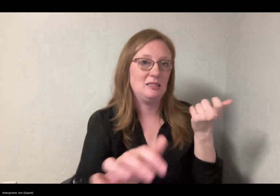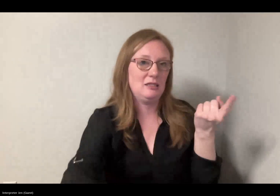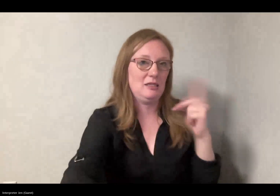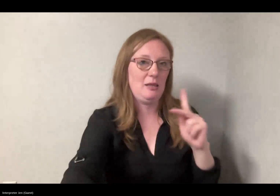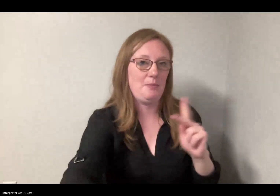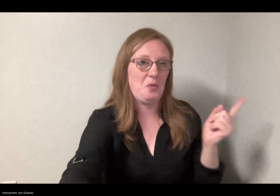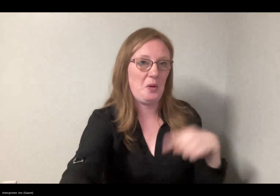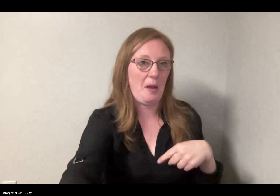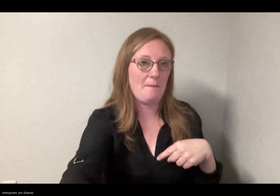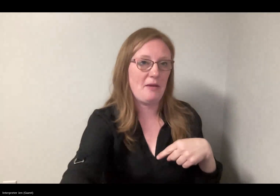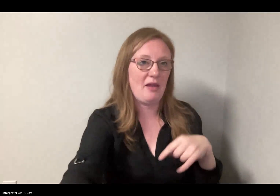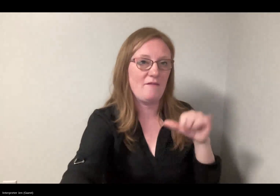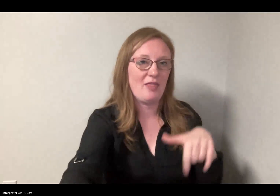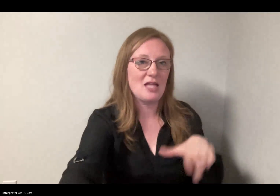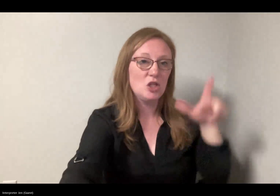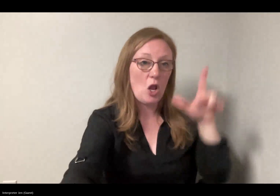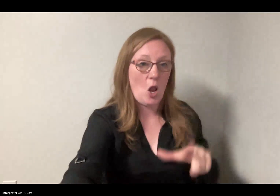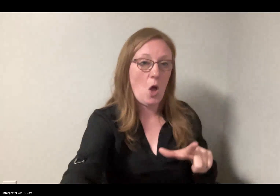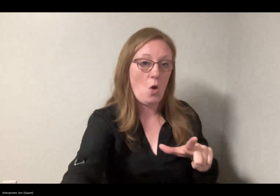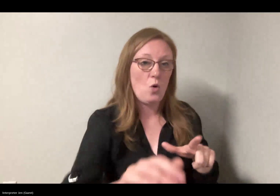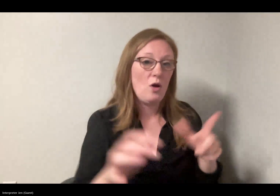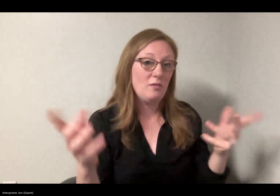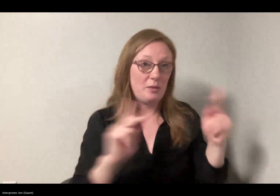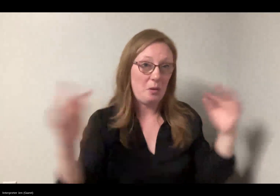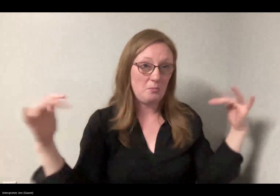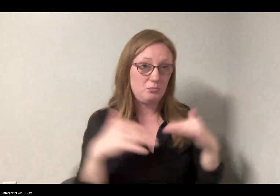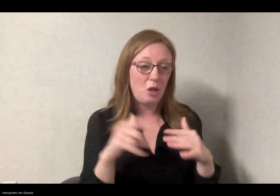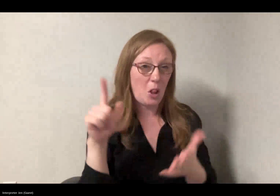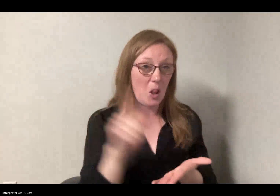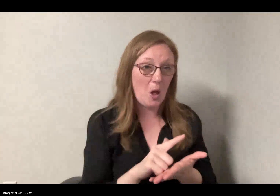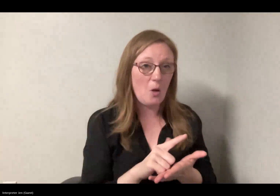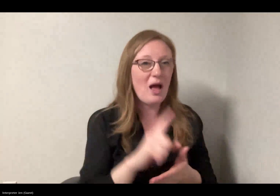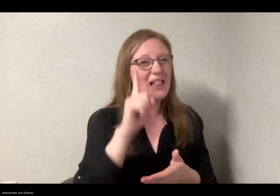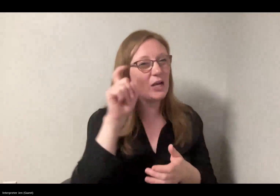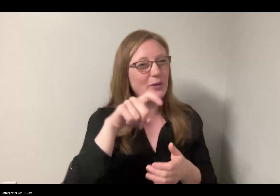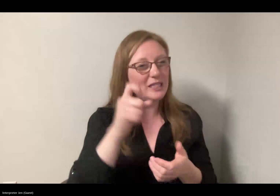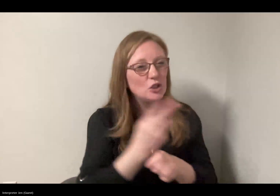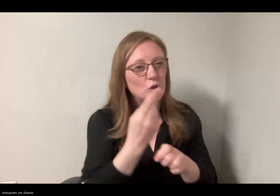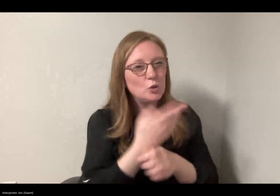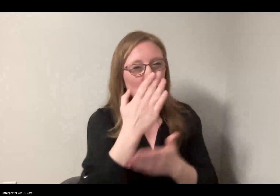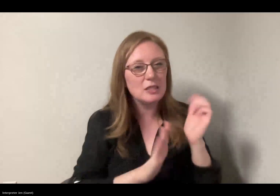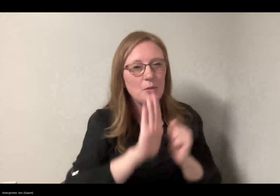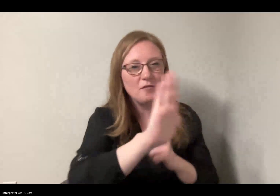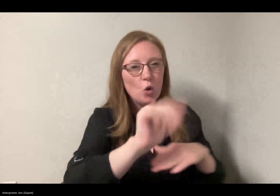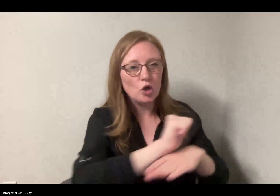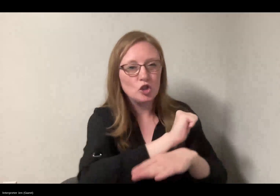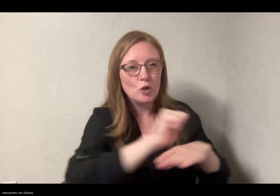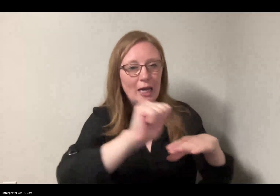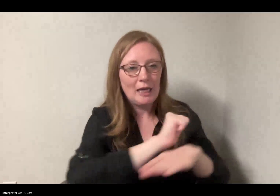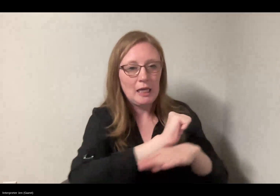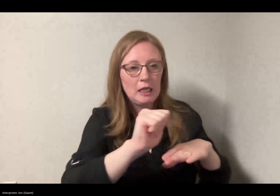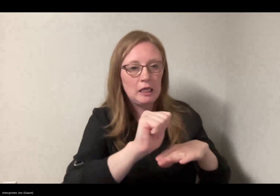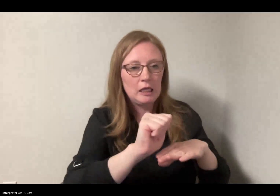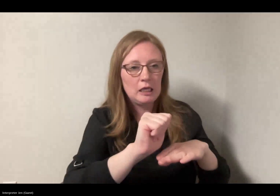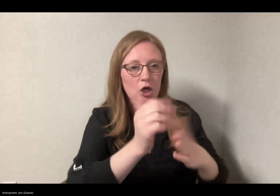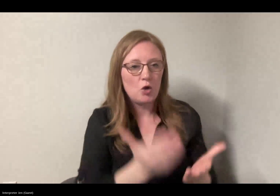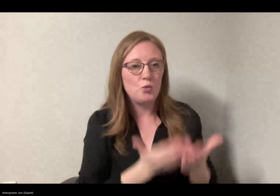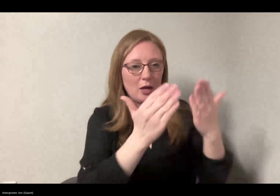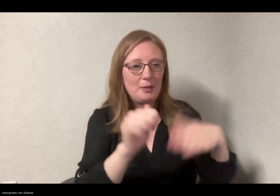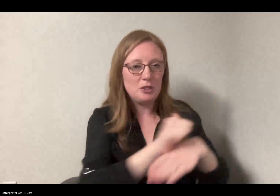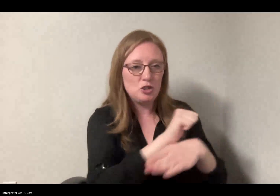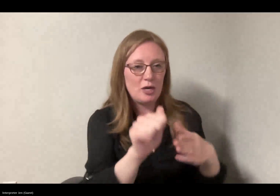is relatively low, we're probably going to have to use some of your training, the recommended